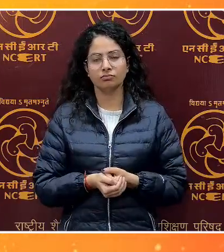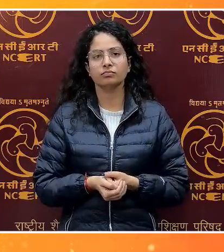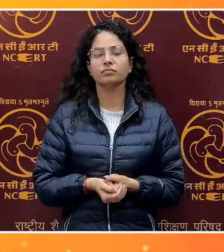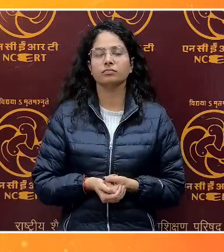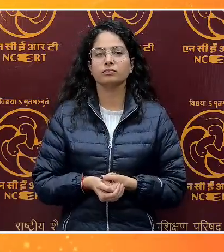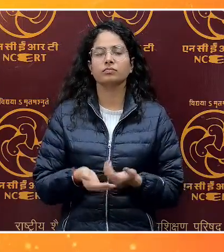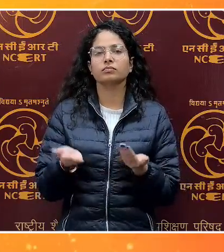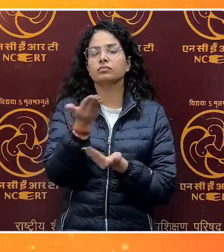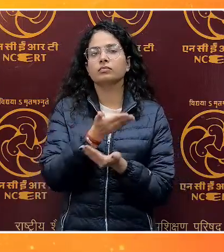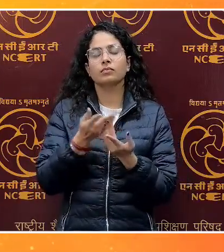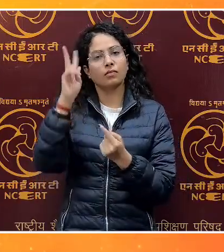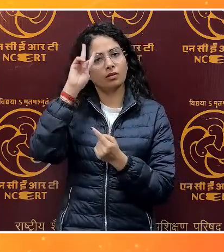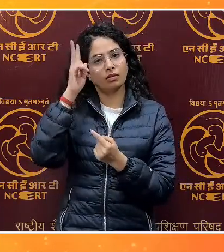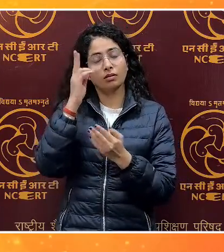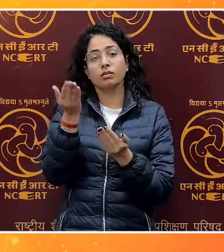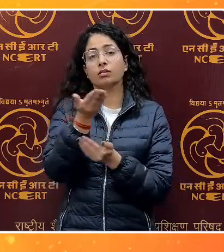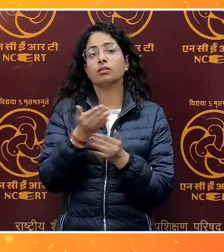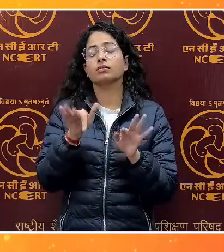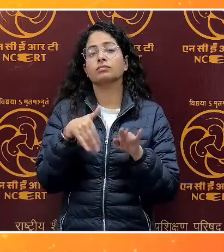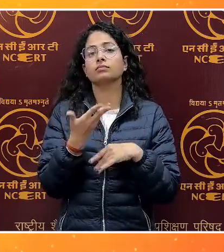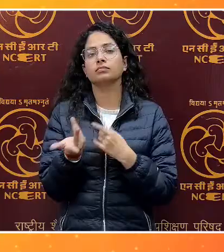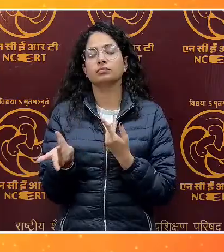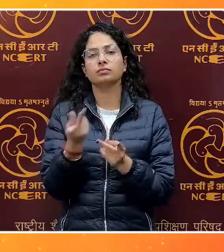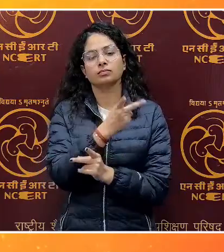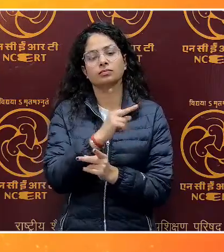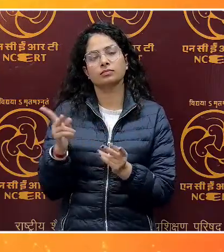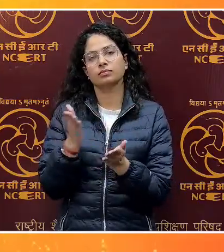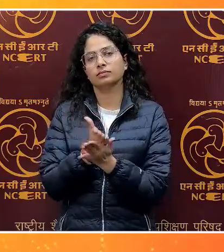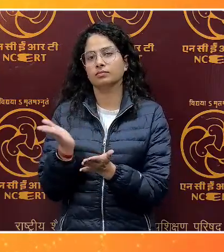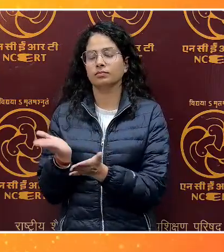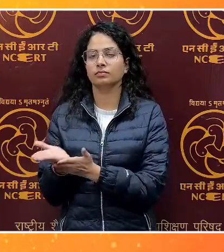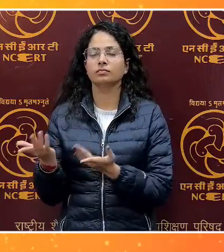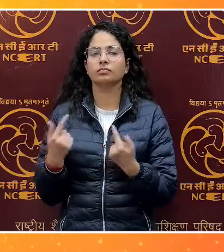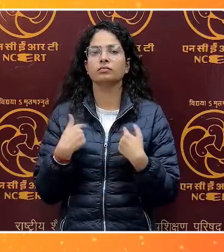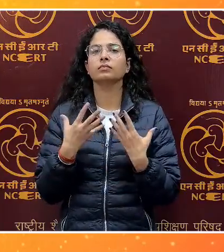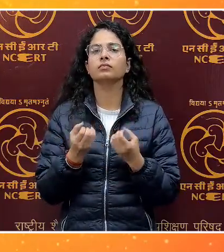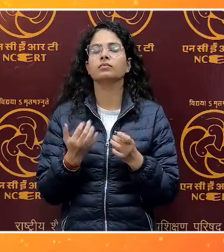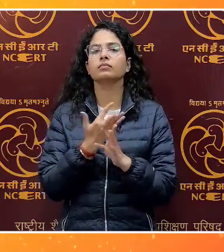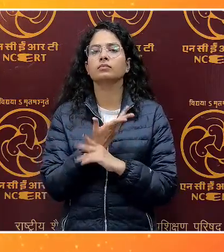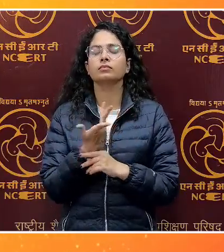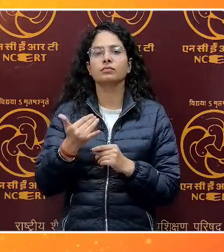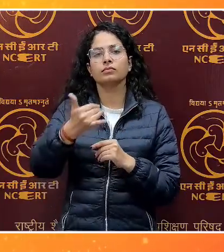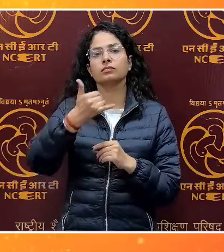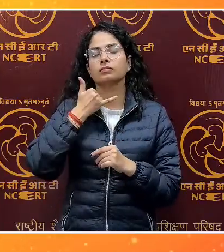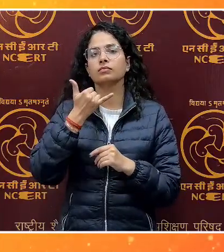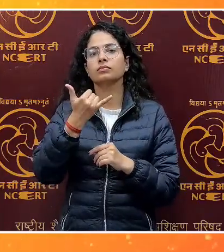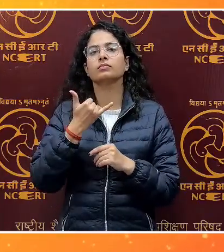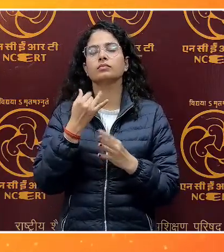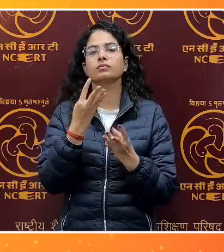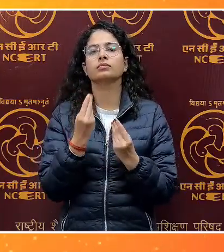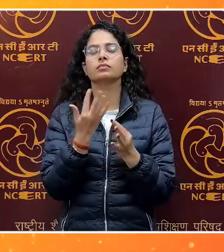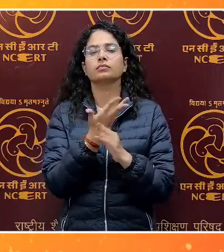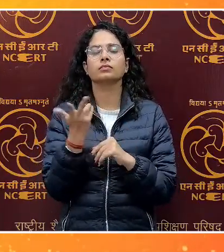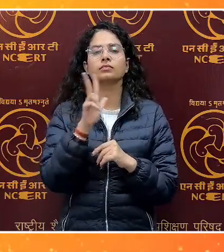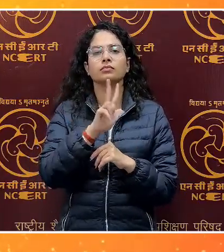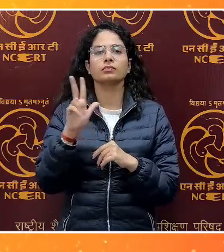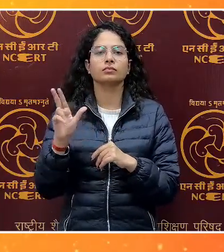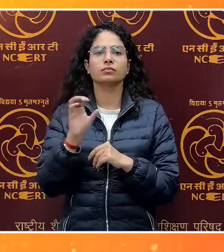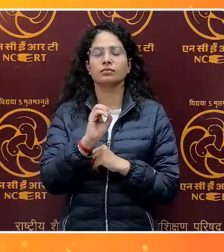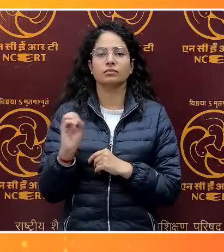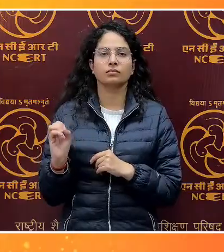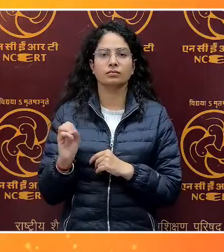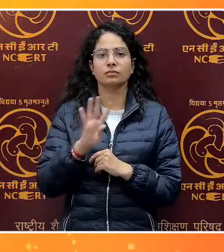your queries and doubts. You can reach out to us through our various mediums. We want you to call us on our telephone number, that is 8800